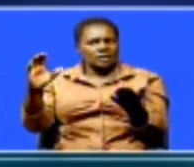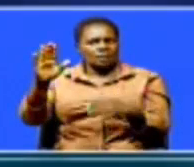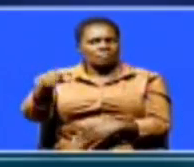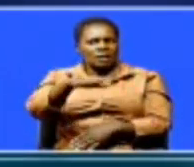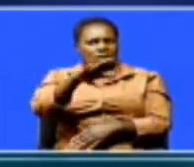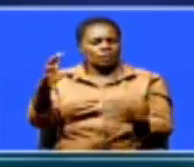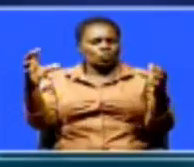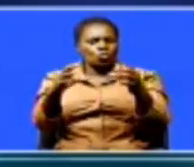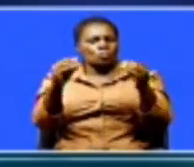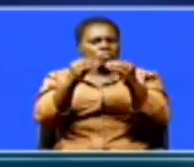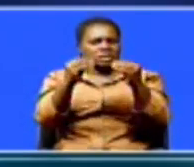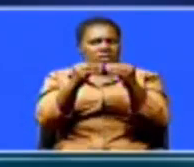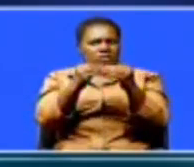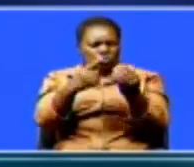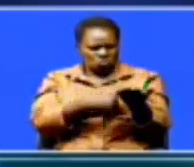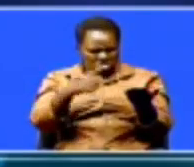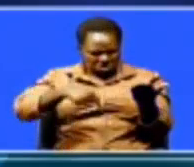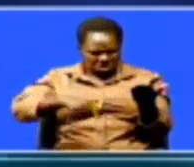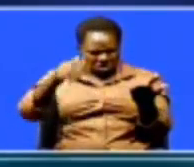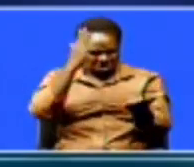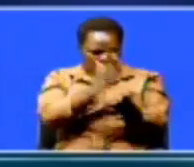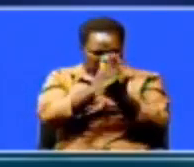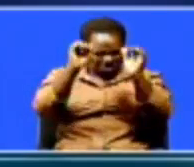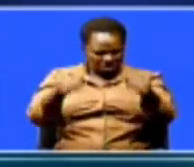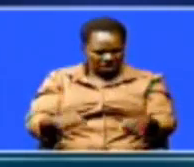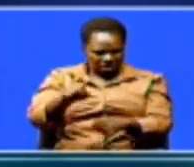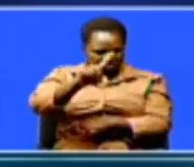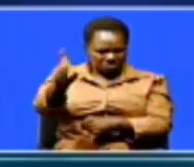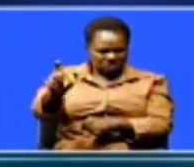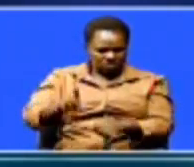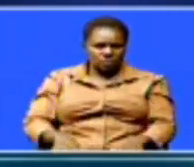parliamentary group meeting sometime this week. Could you confirm that?